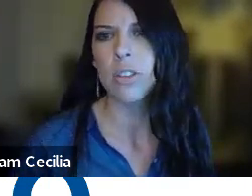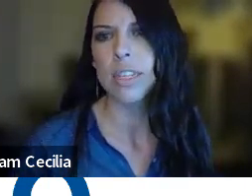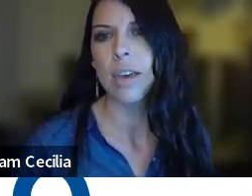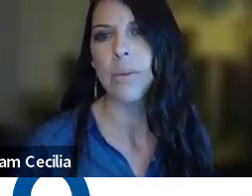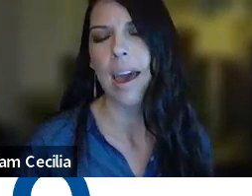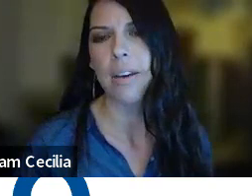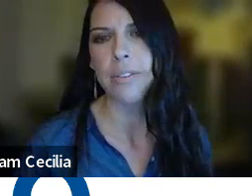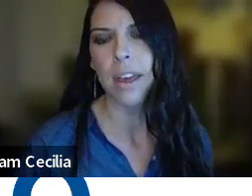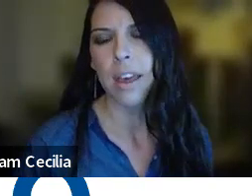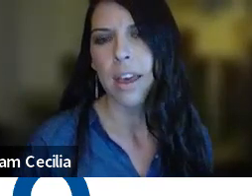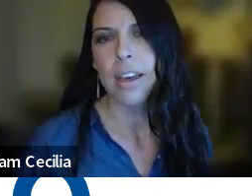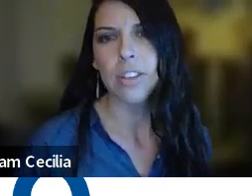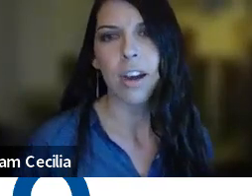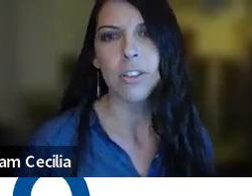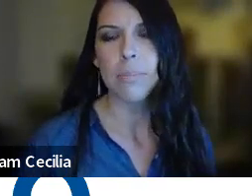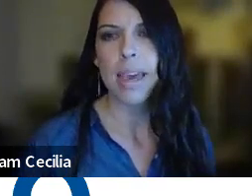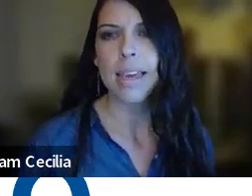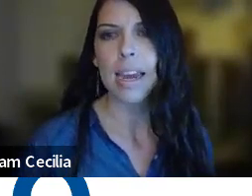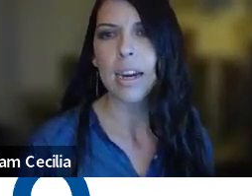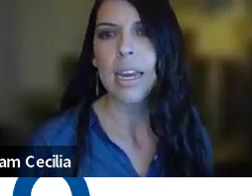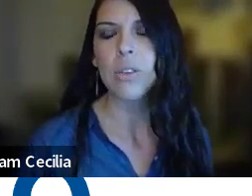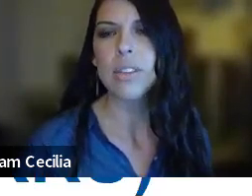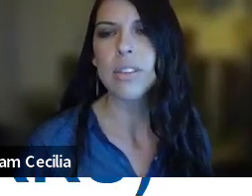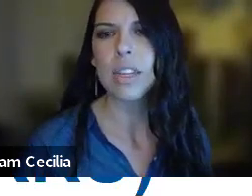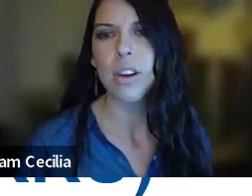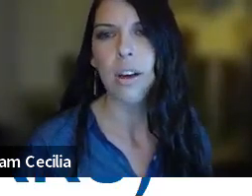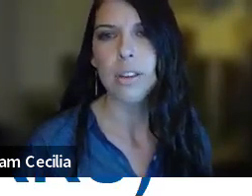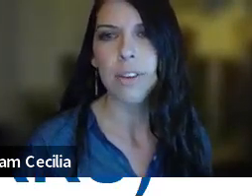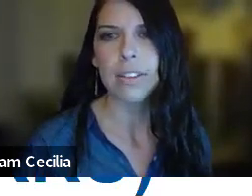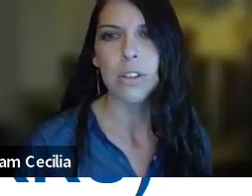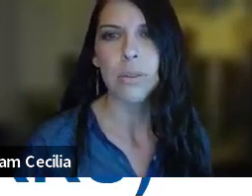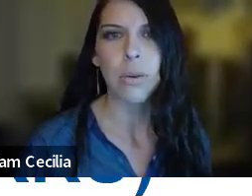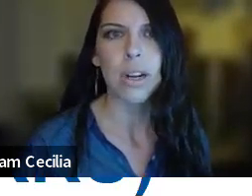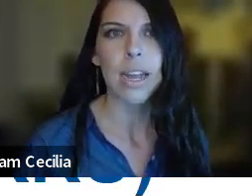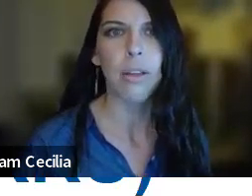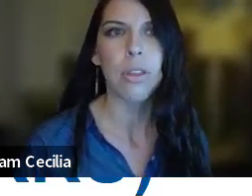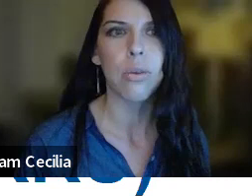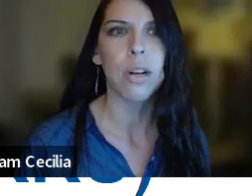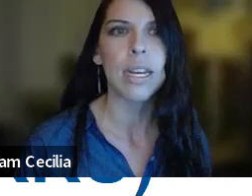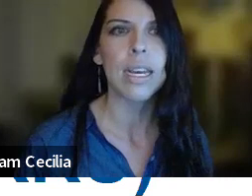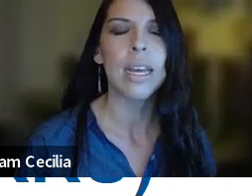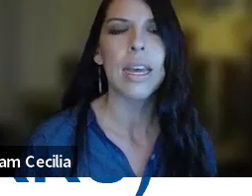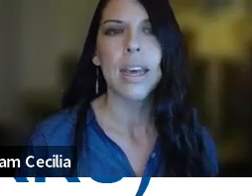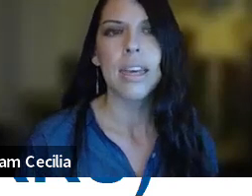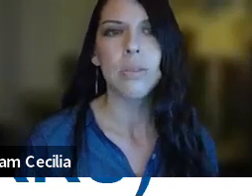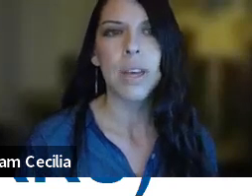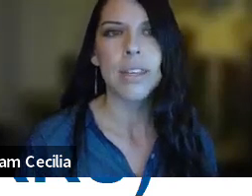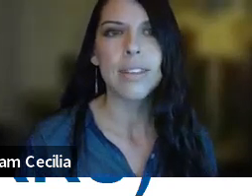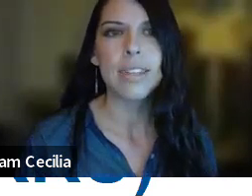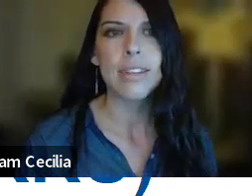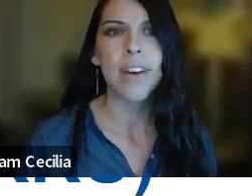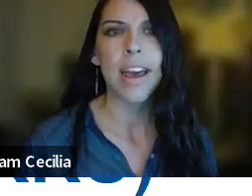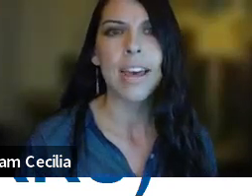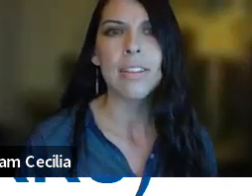childcare. So tonight we have Dr. Meg Carey, who's a senior health advisor with the Oregon Health Authority, as well